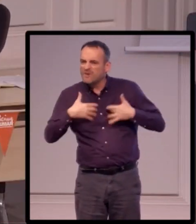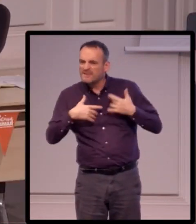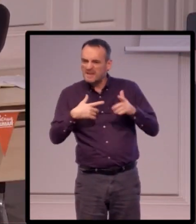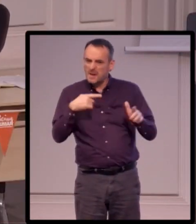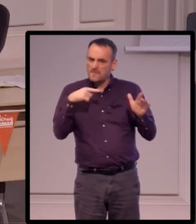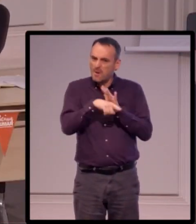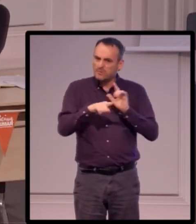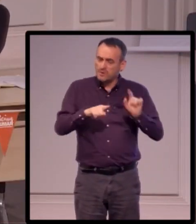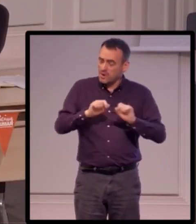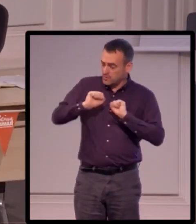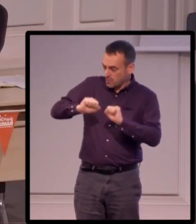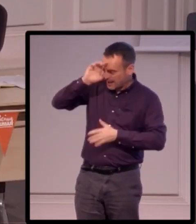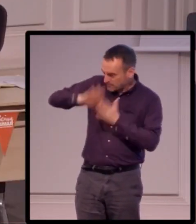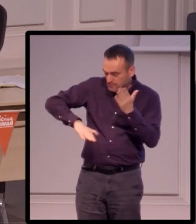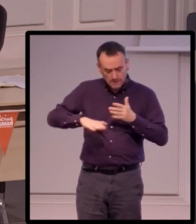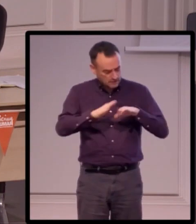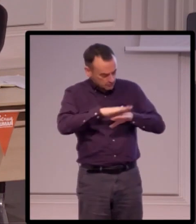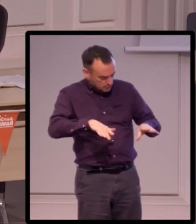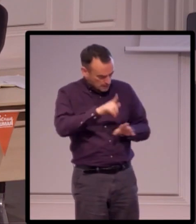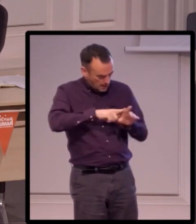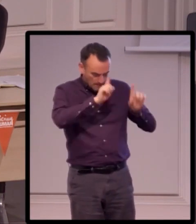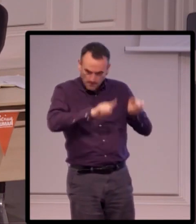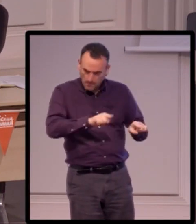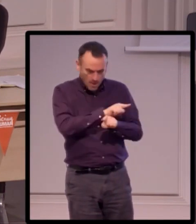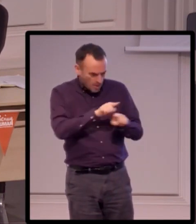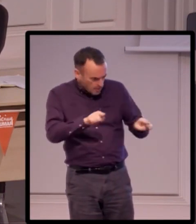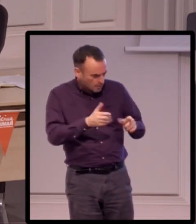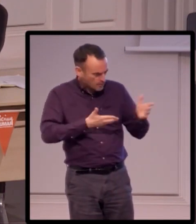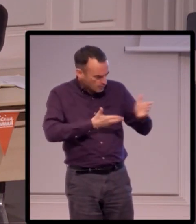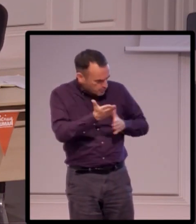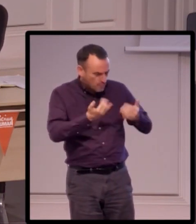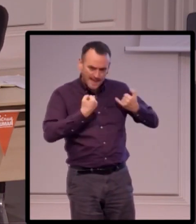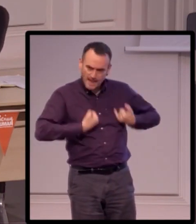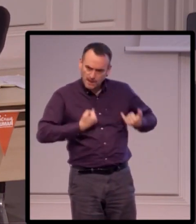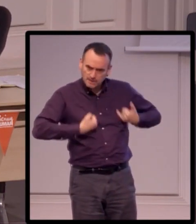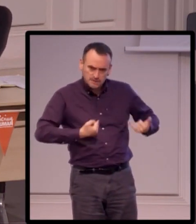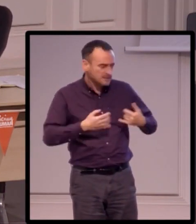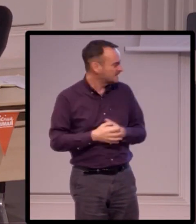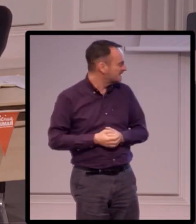work with children and young people, and particularly those who are experiencing some kind of illness?